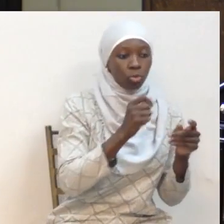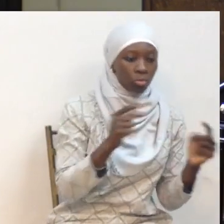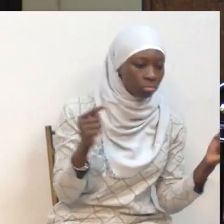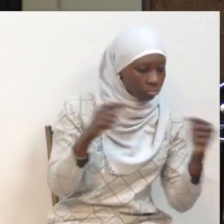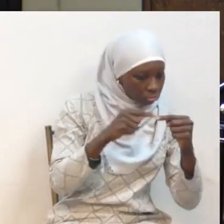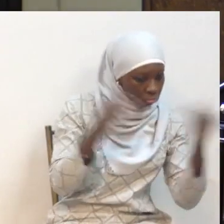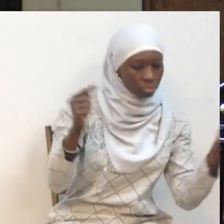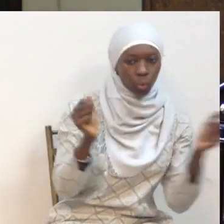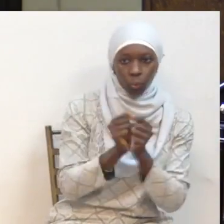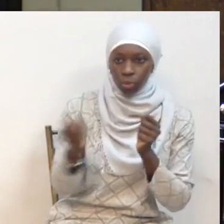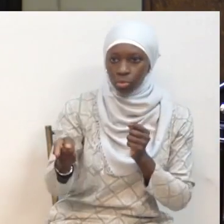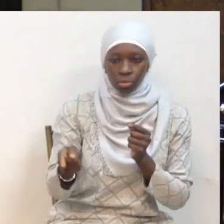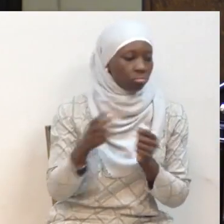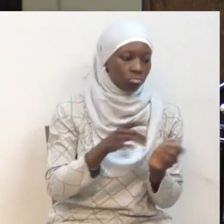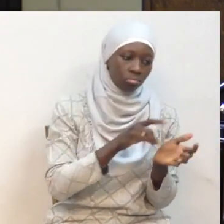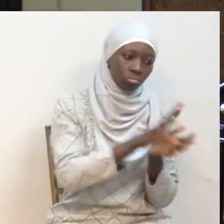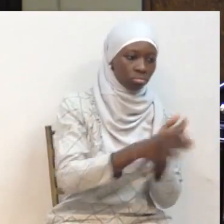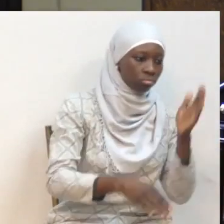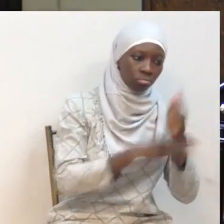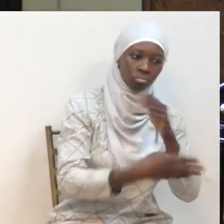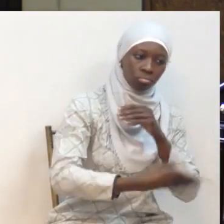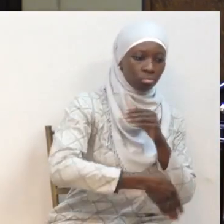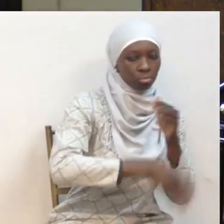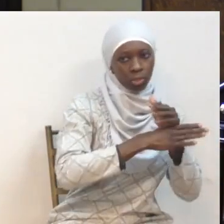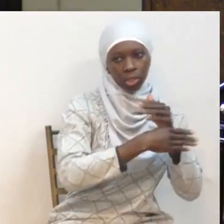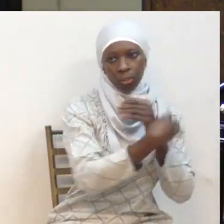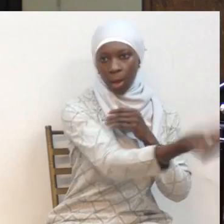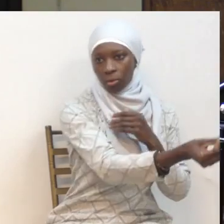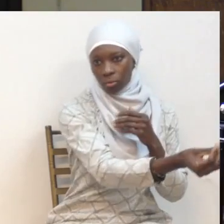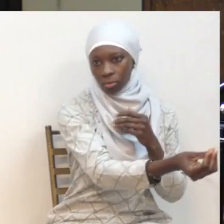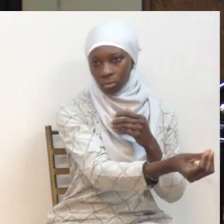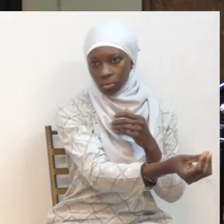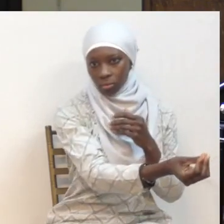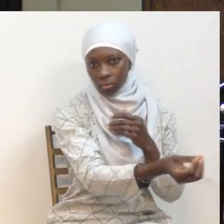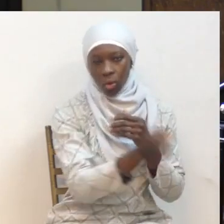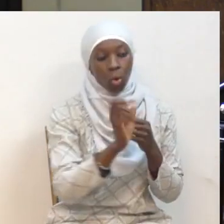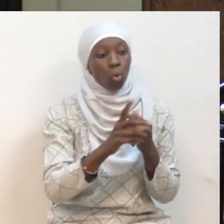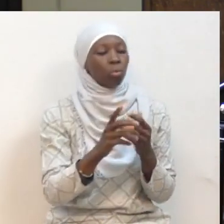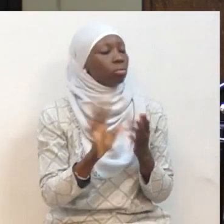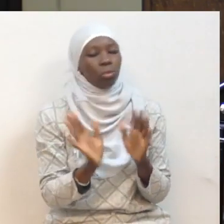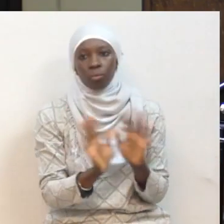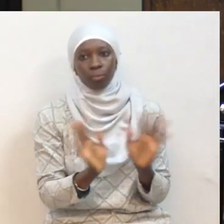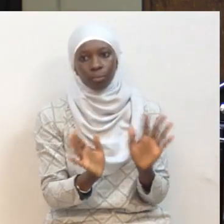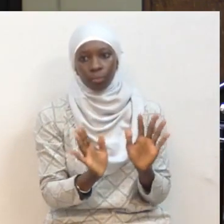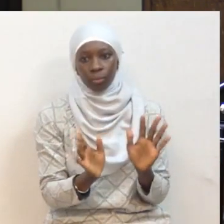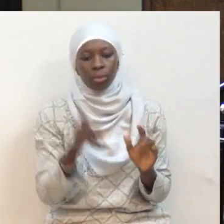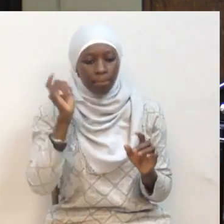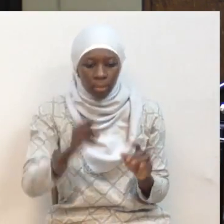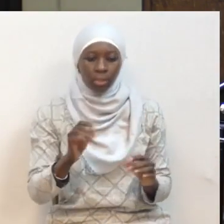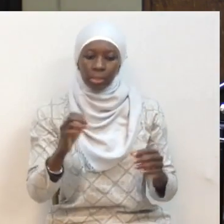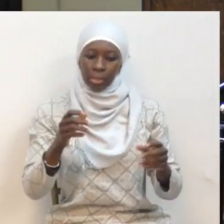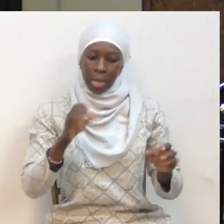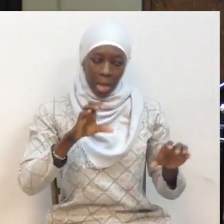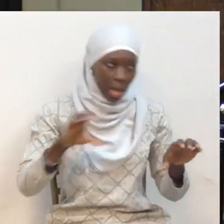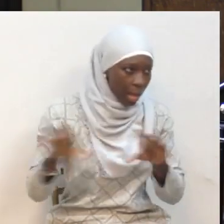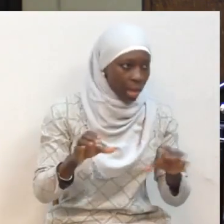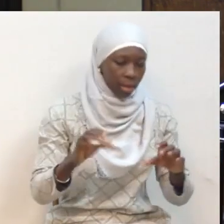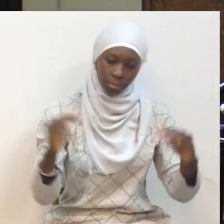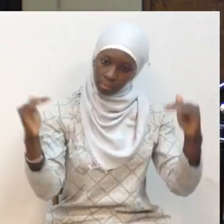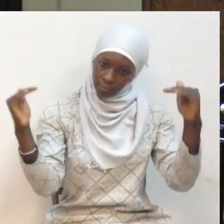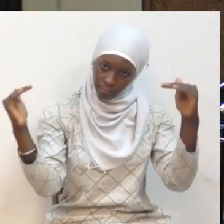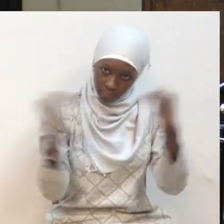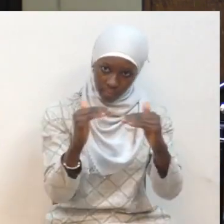over or the governing style that you're following. So if you look at these principles